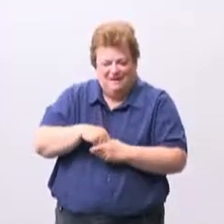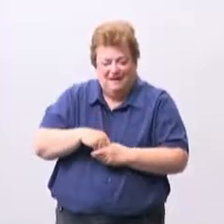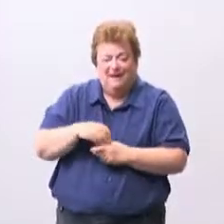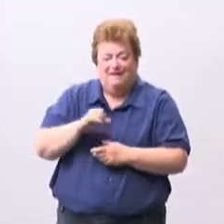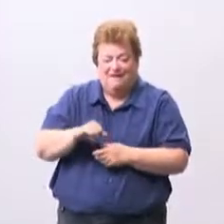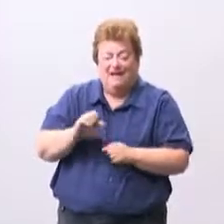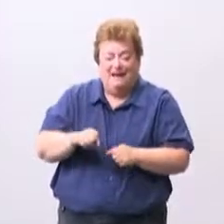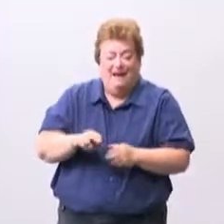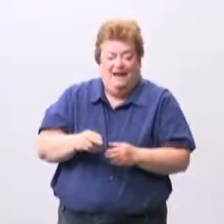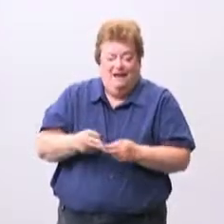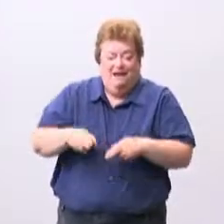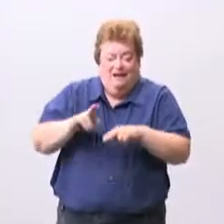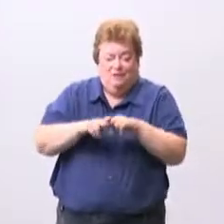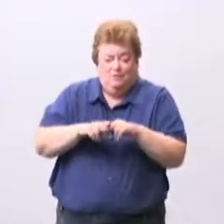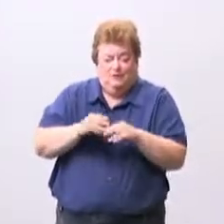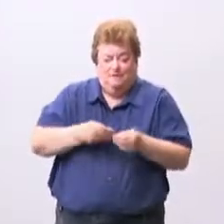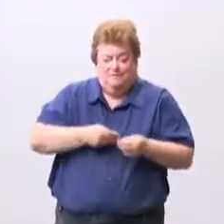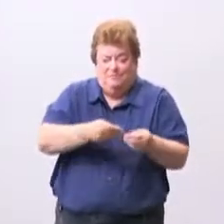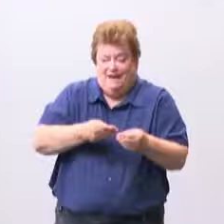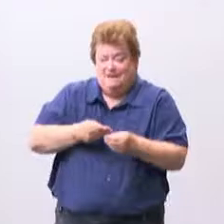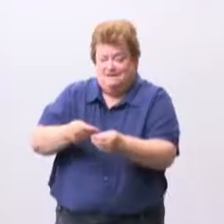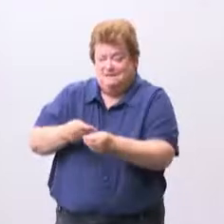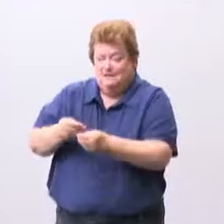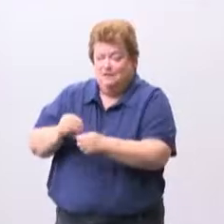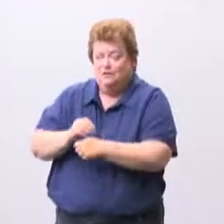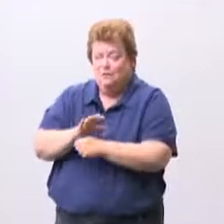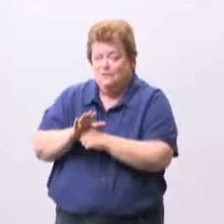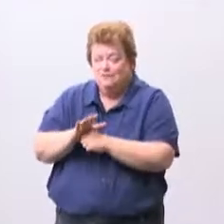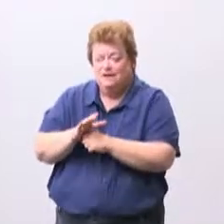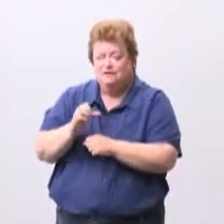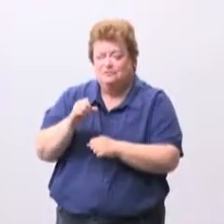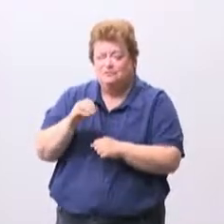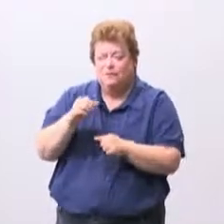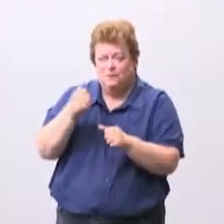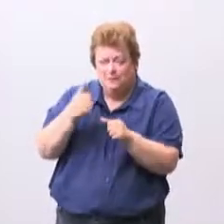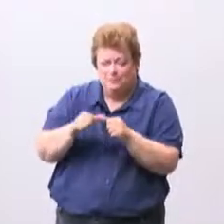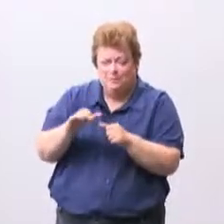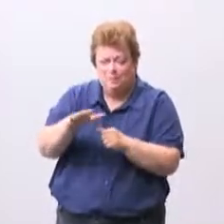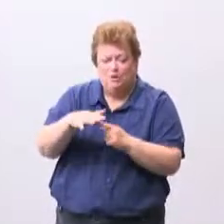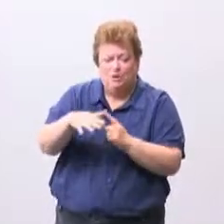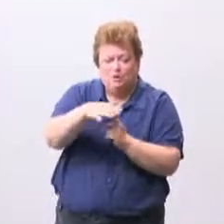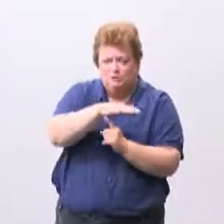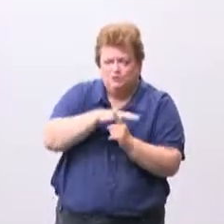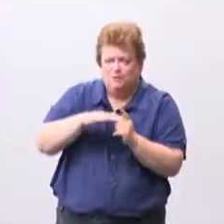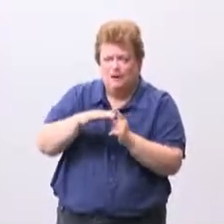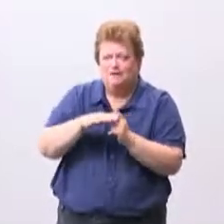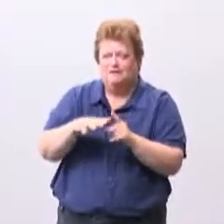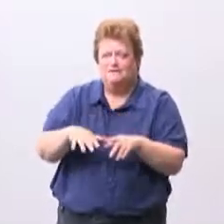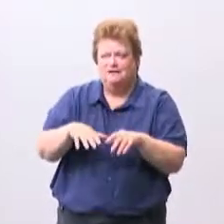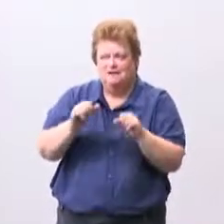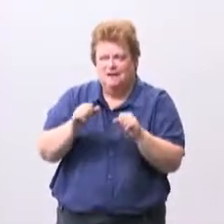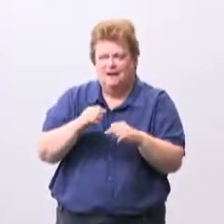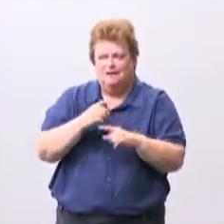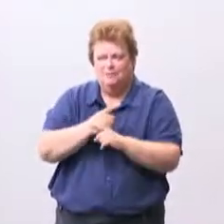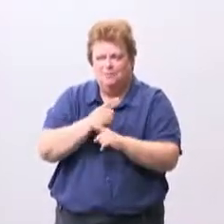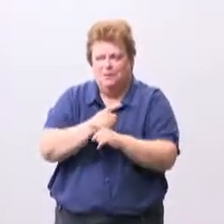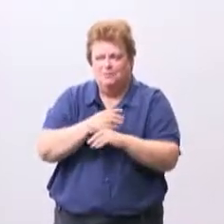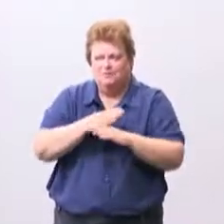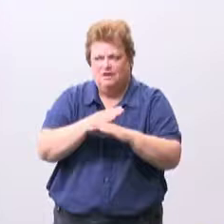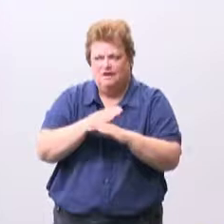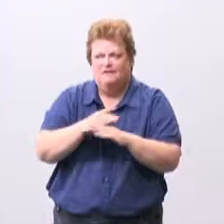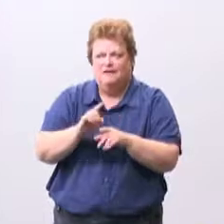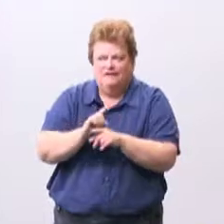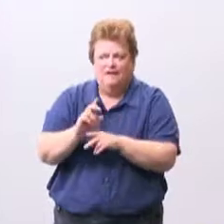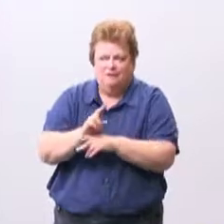of COVID-19. It is important to be mindful of your surroundings and take the appropriate preventative measures, like